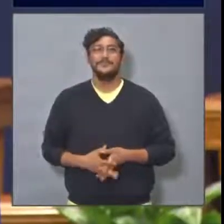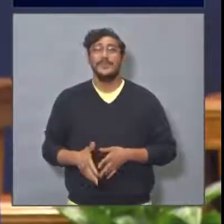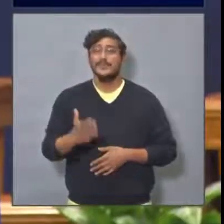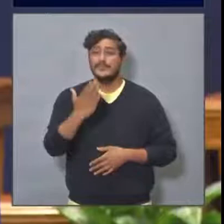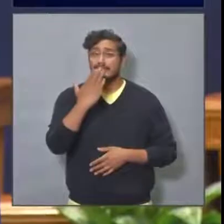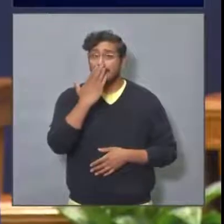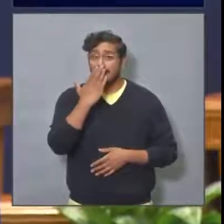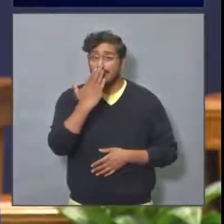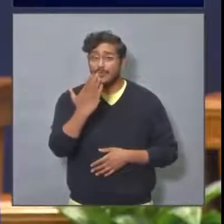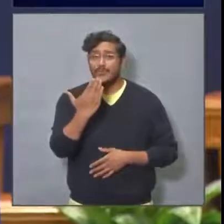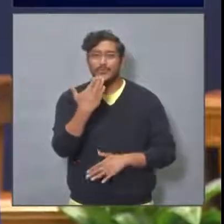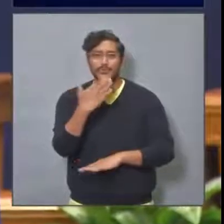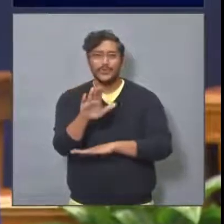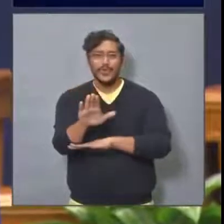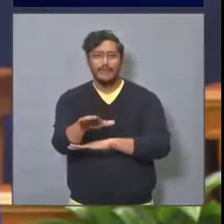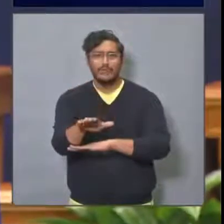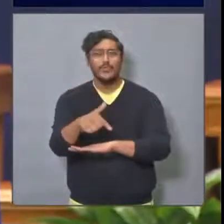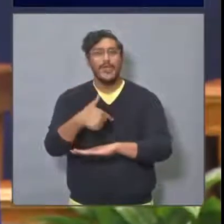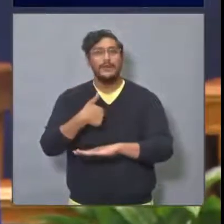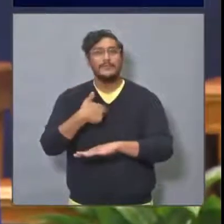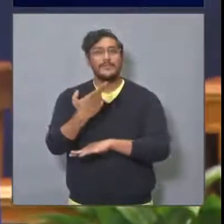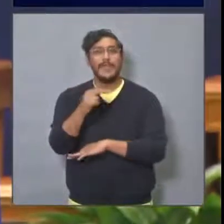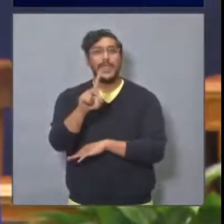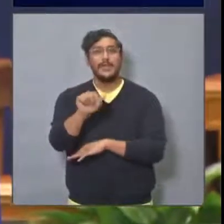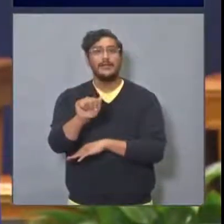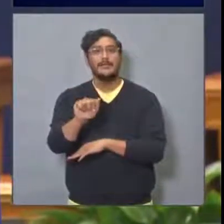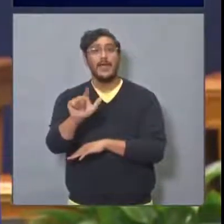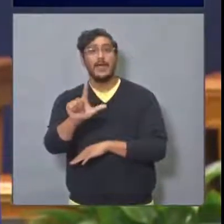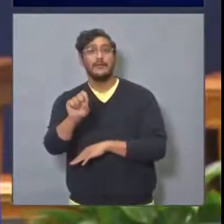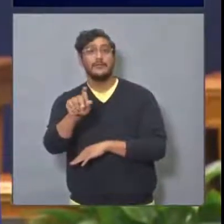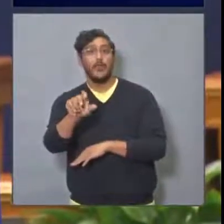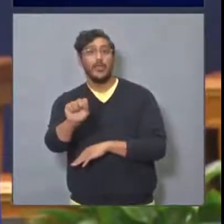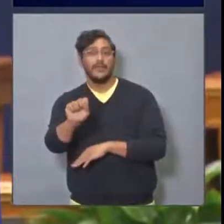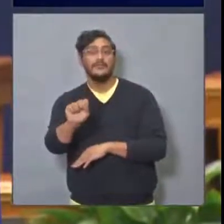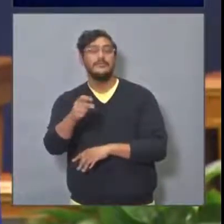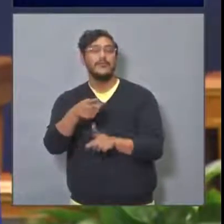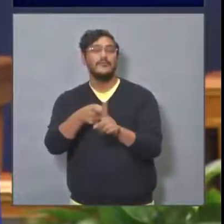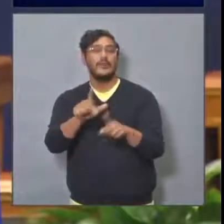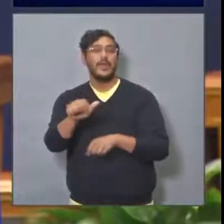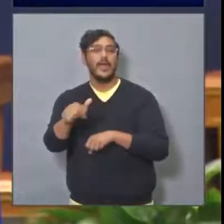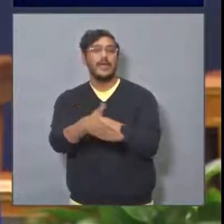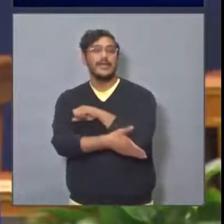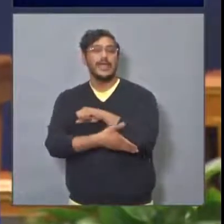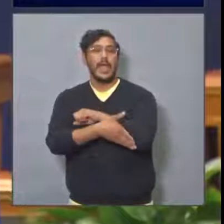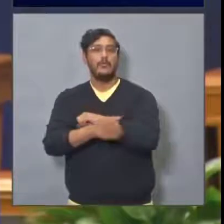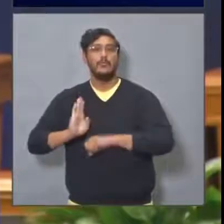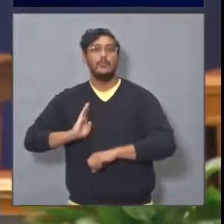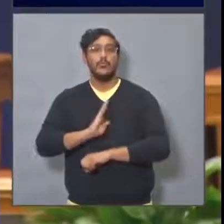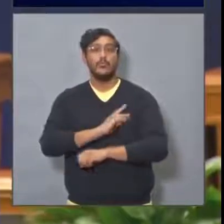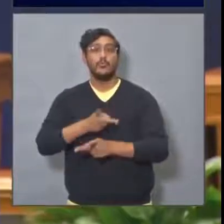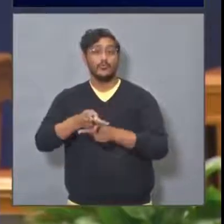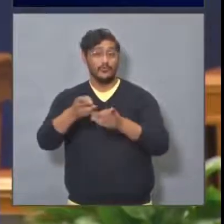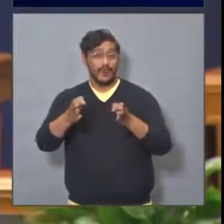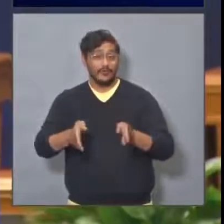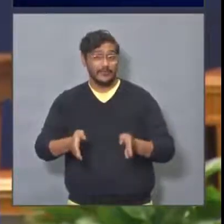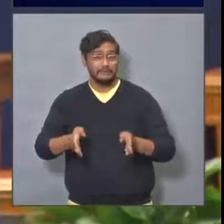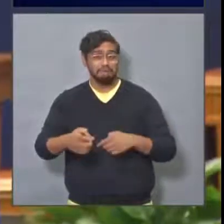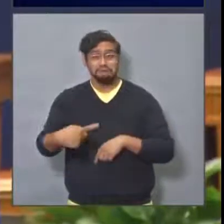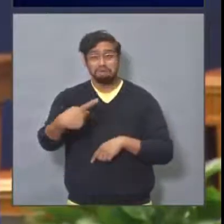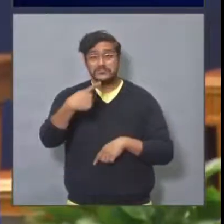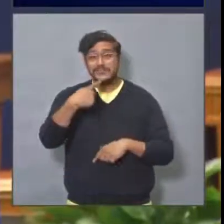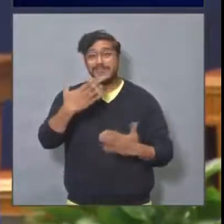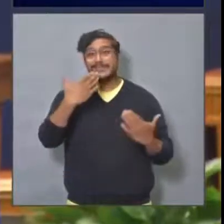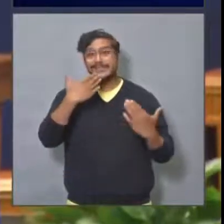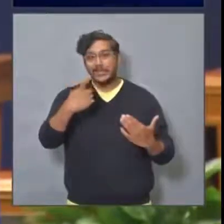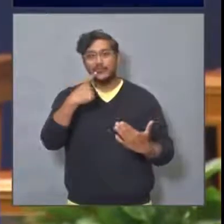Thank you, and good afternoon. I'm Hilda L. Solis, Chair Pro Tem of the Los Angeles County Board of Supervisors. I want to thank you for